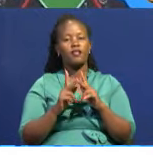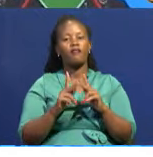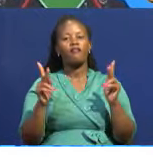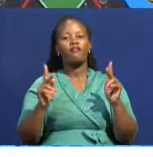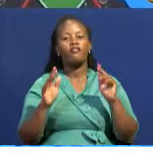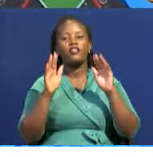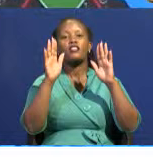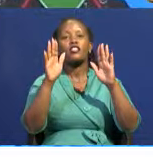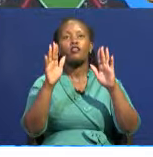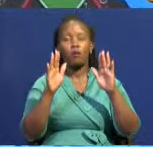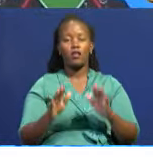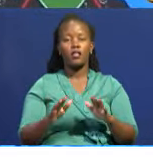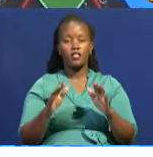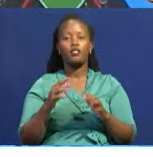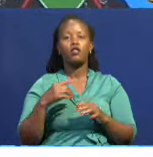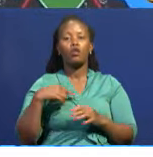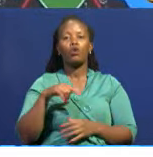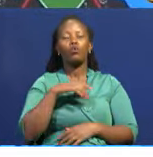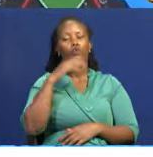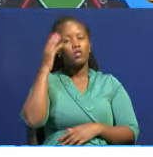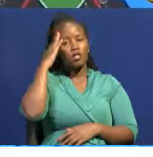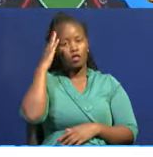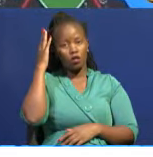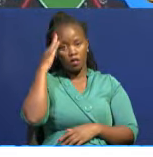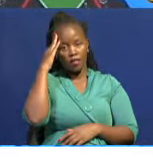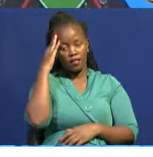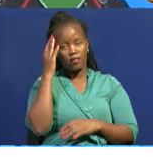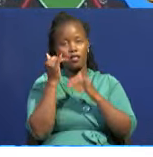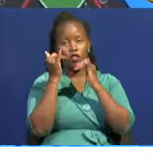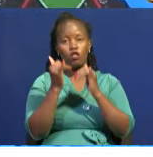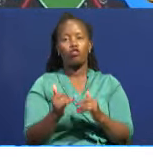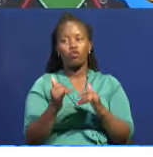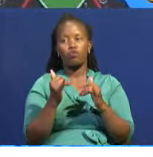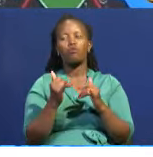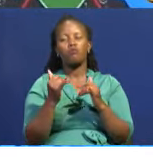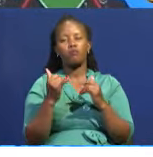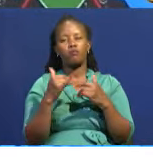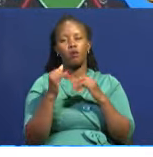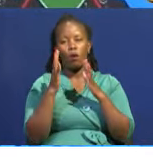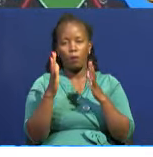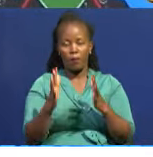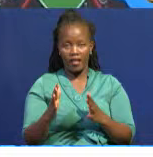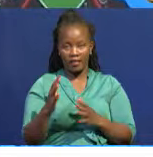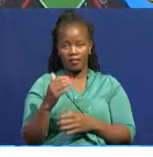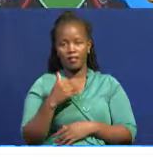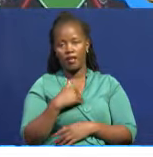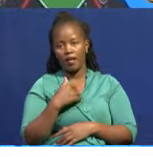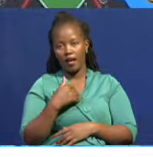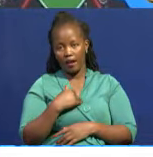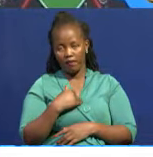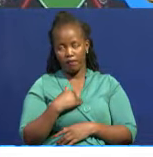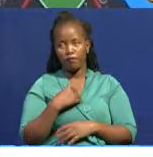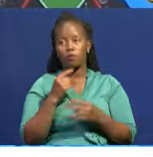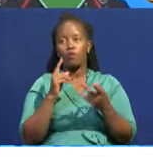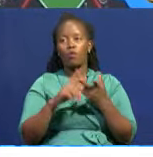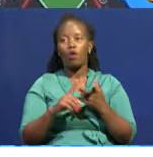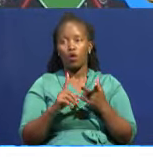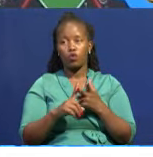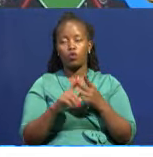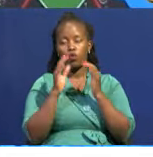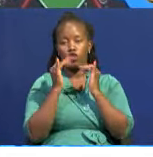we recognize that they're new players. Even in football, we have a season when